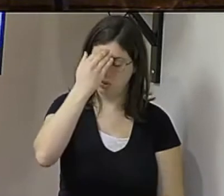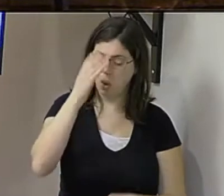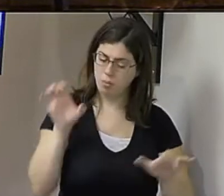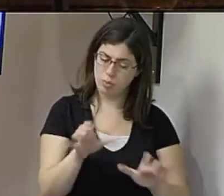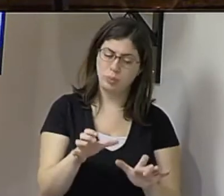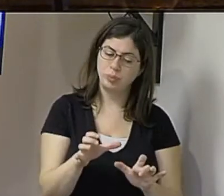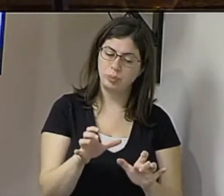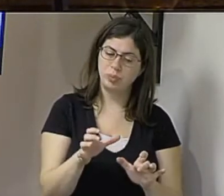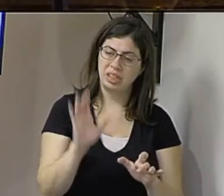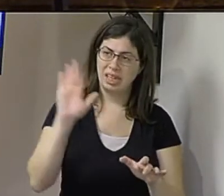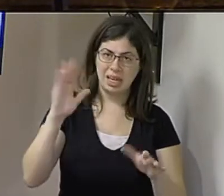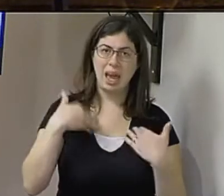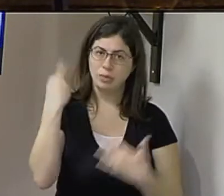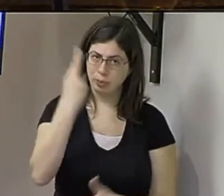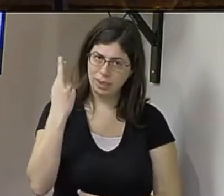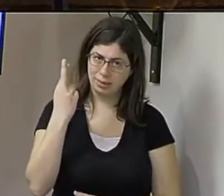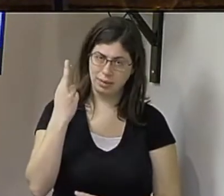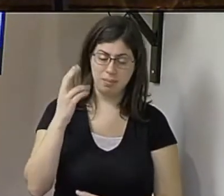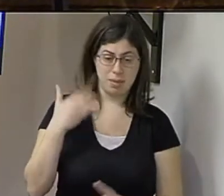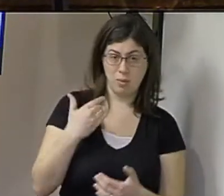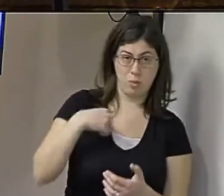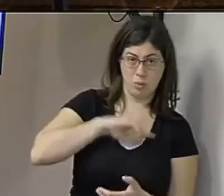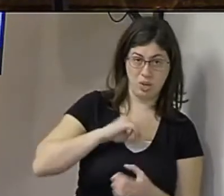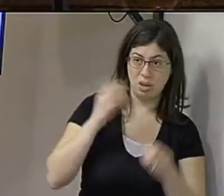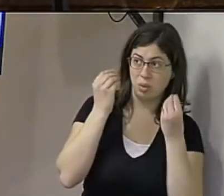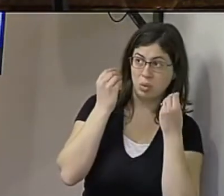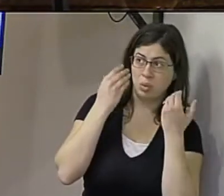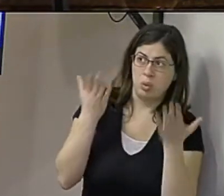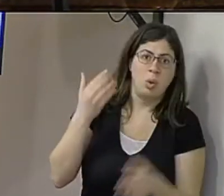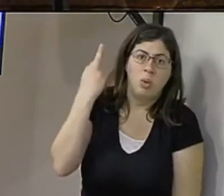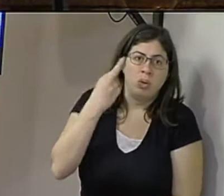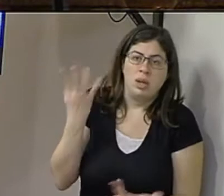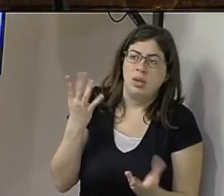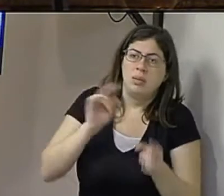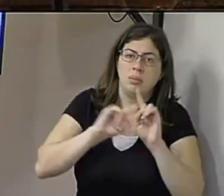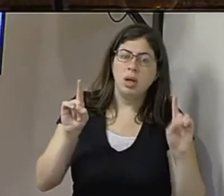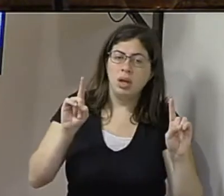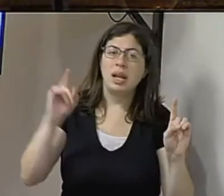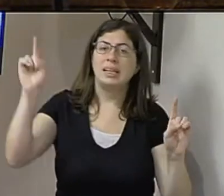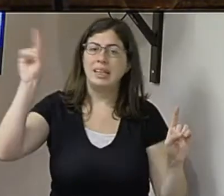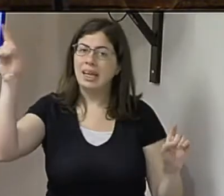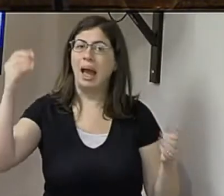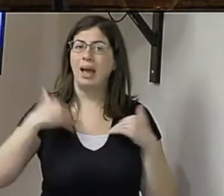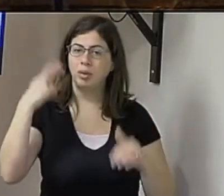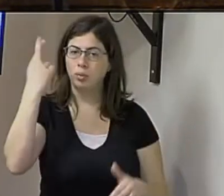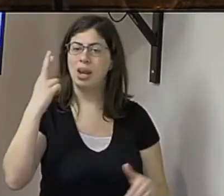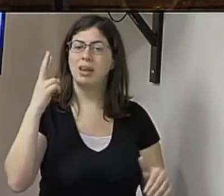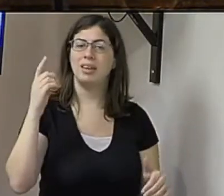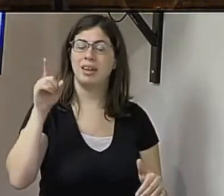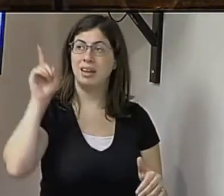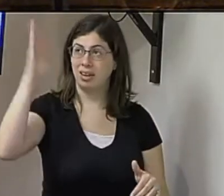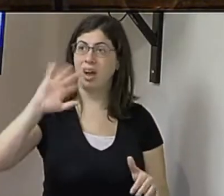doing, and he's doing that for a reason. It may not be clear to us at the time. I'm sure it wasn't clear to them right now in the story, but there is a reason for it, and he's asking